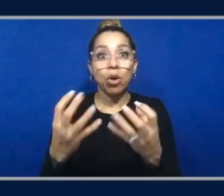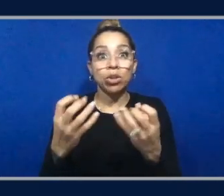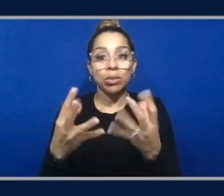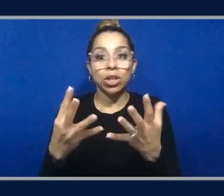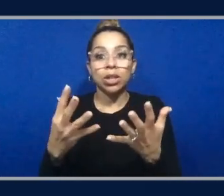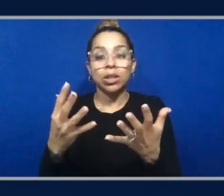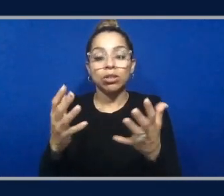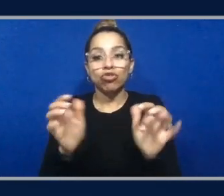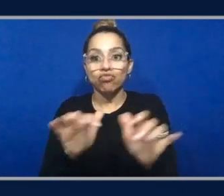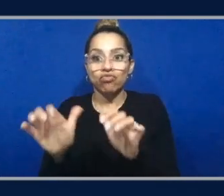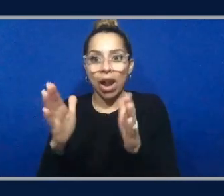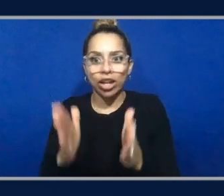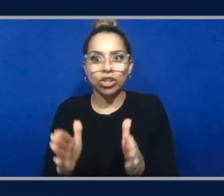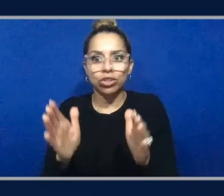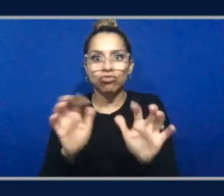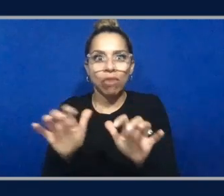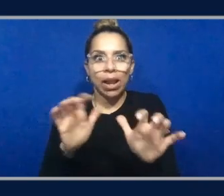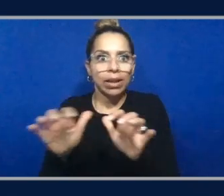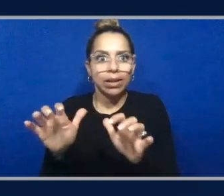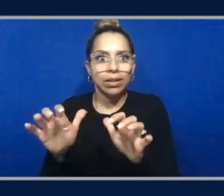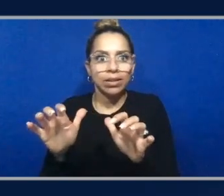also flexibility in terms of